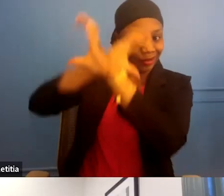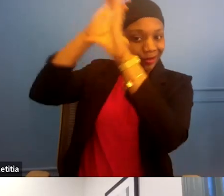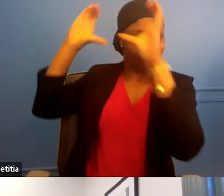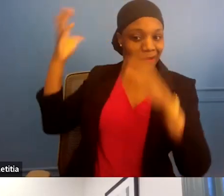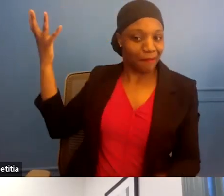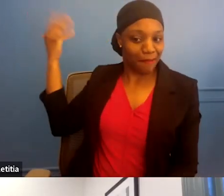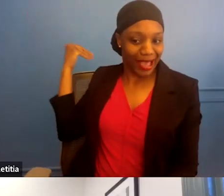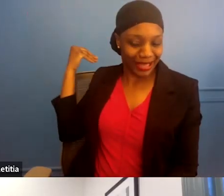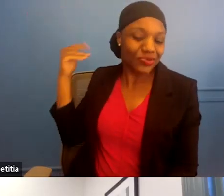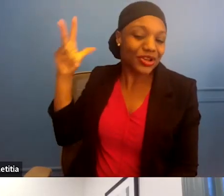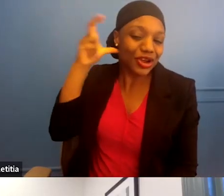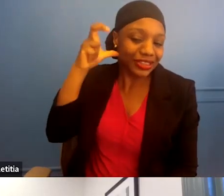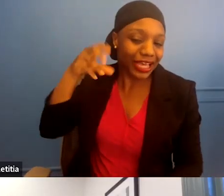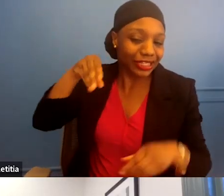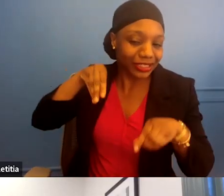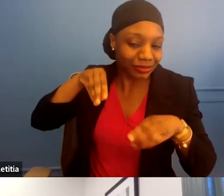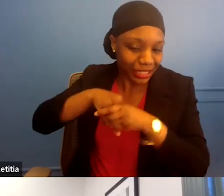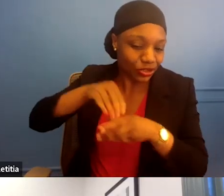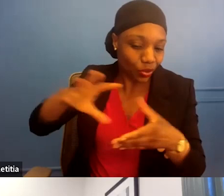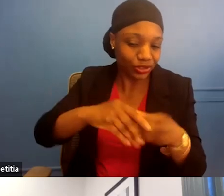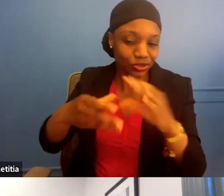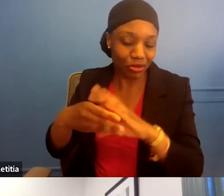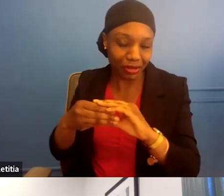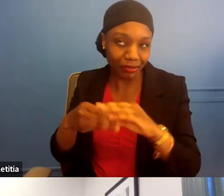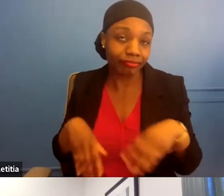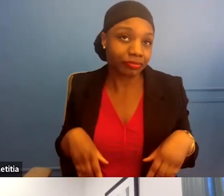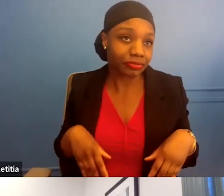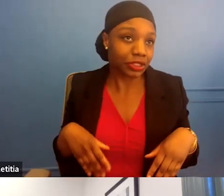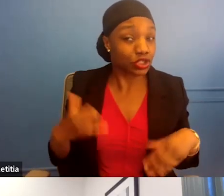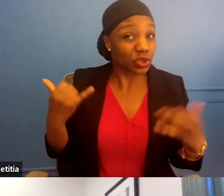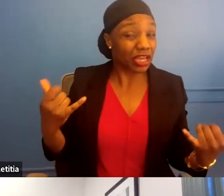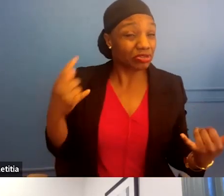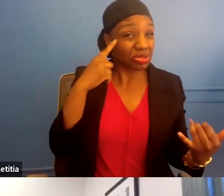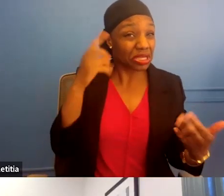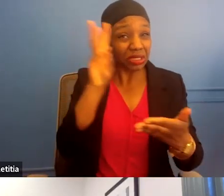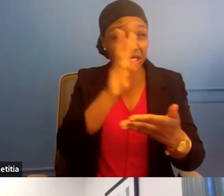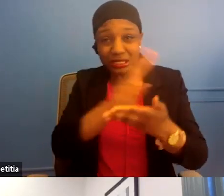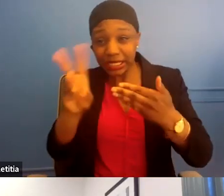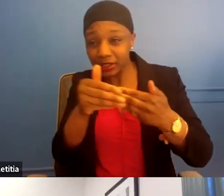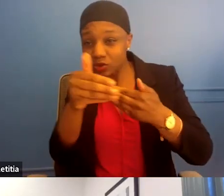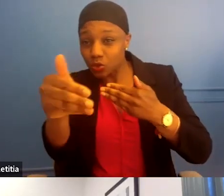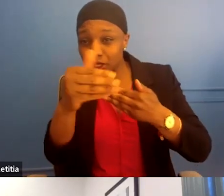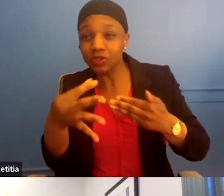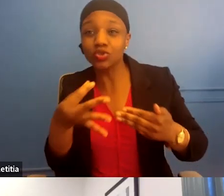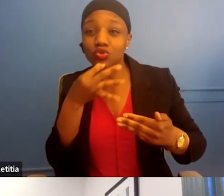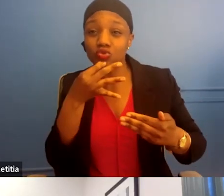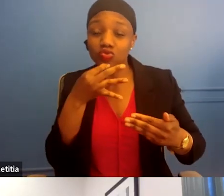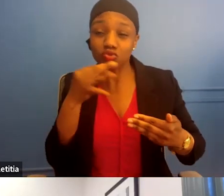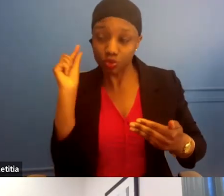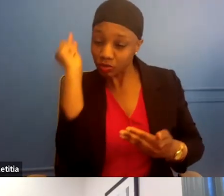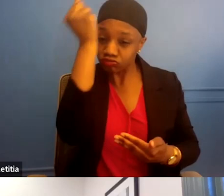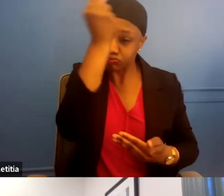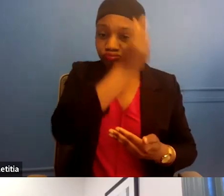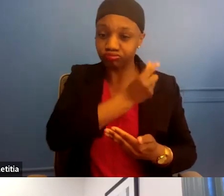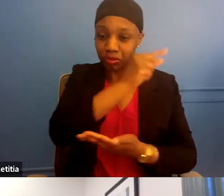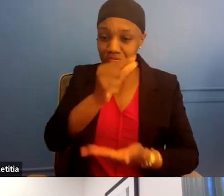bit in your story. But if you think about, you know, we're 6 weeks out from graduation. I don't know how many seniors we have on